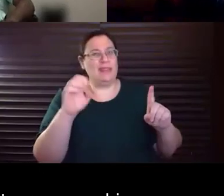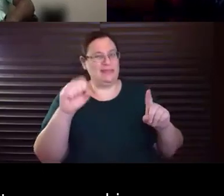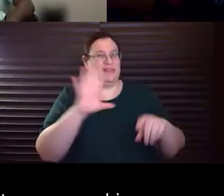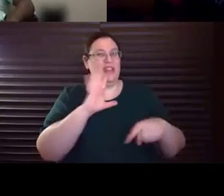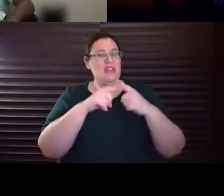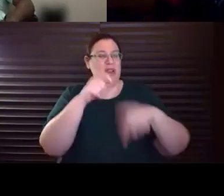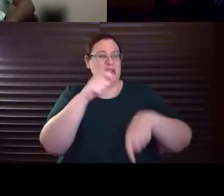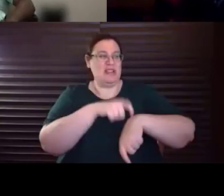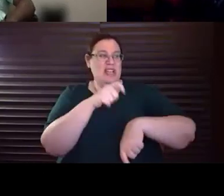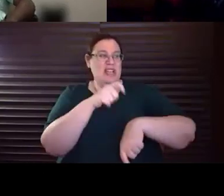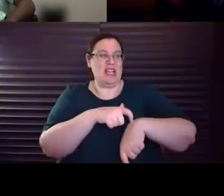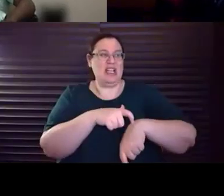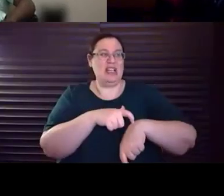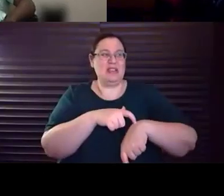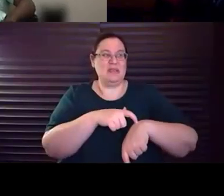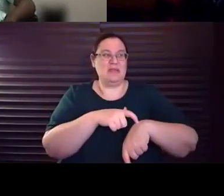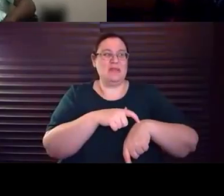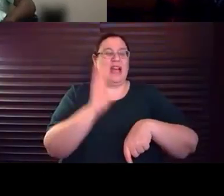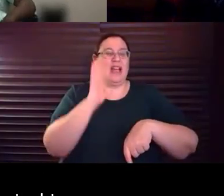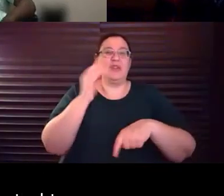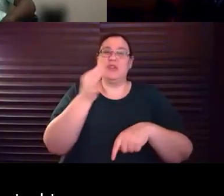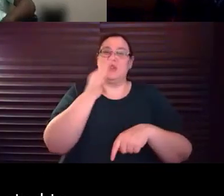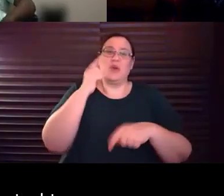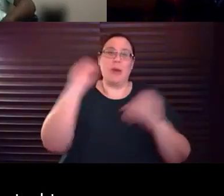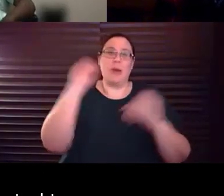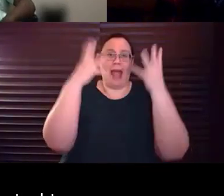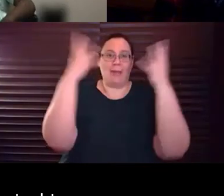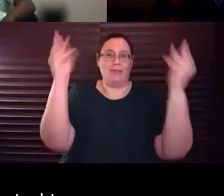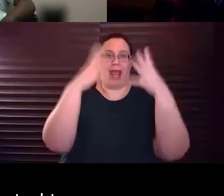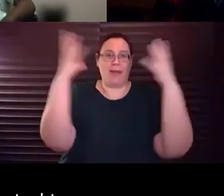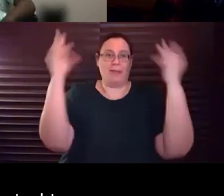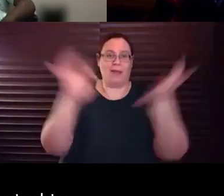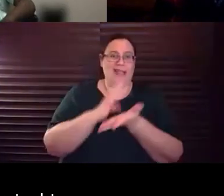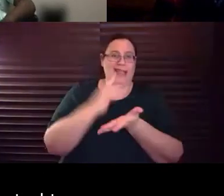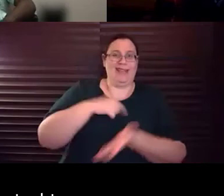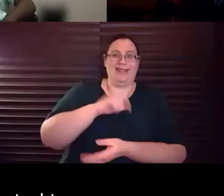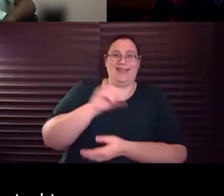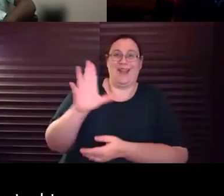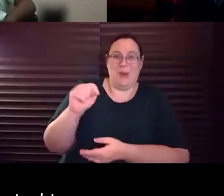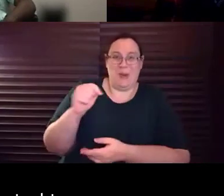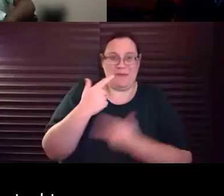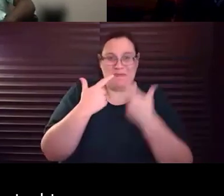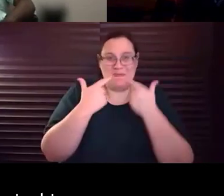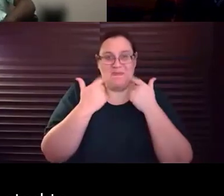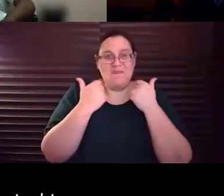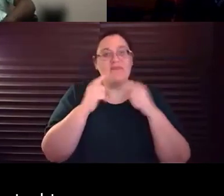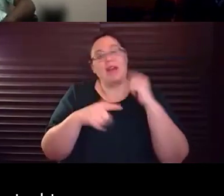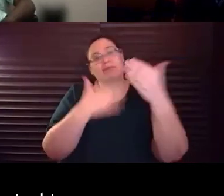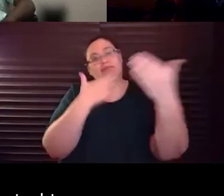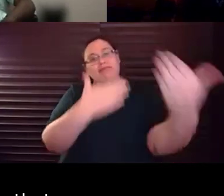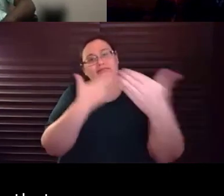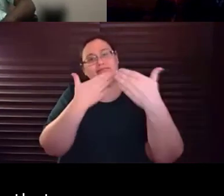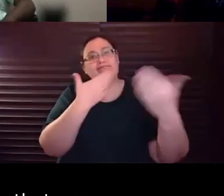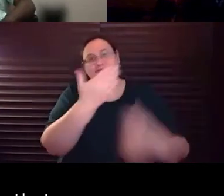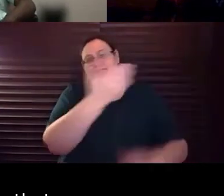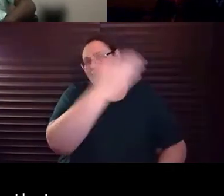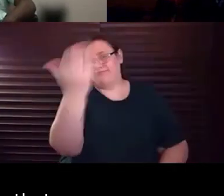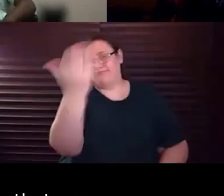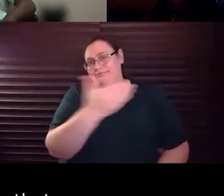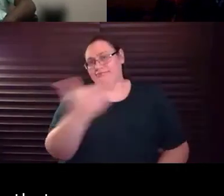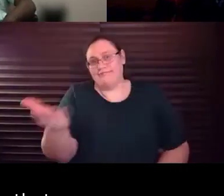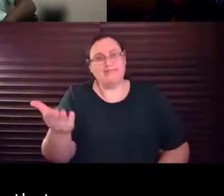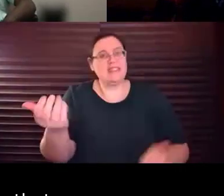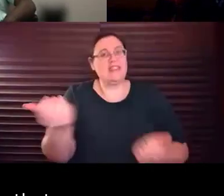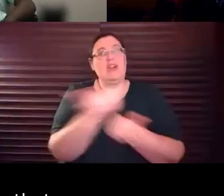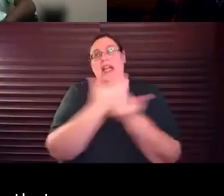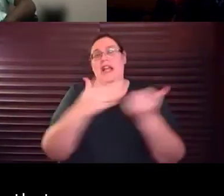they're probably about to sound the siren, but I just wanted to thank all of you for everything